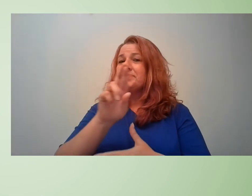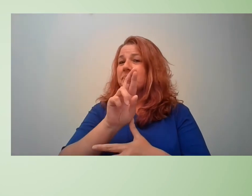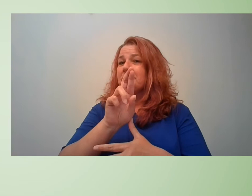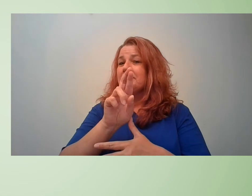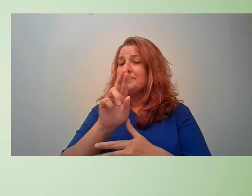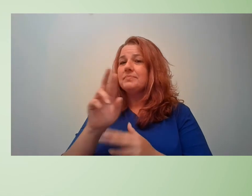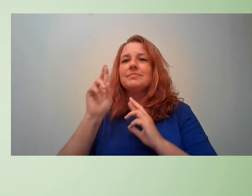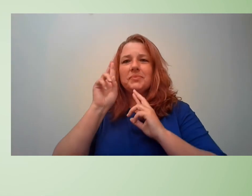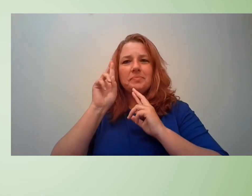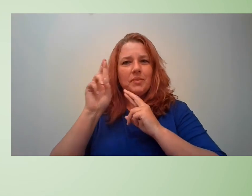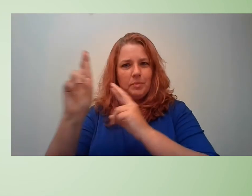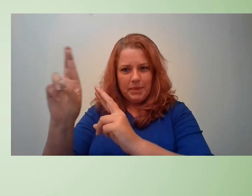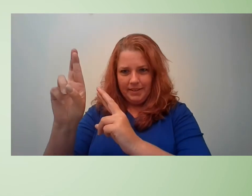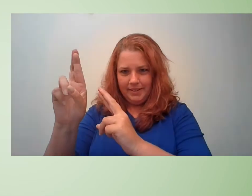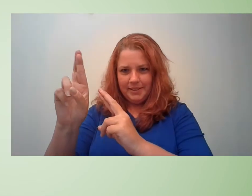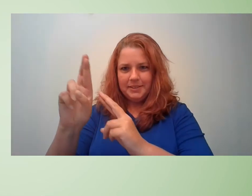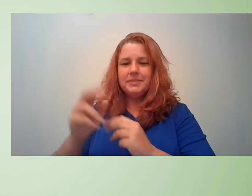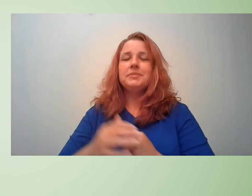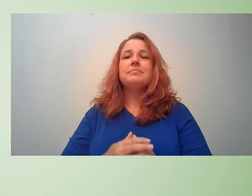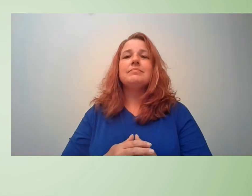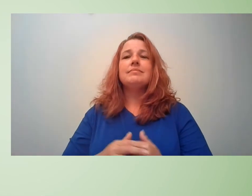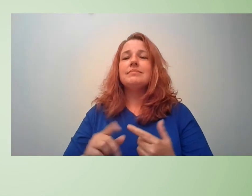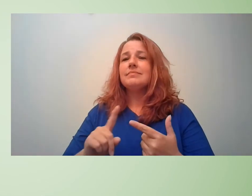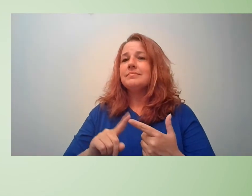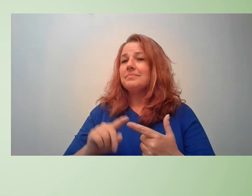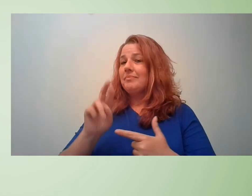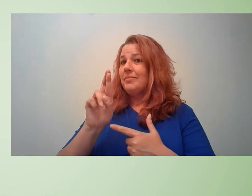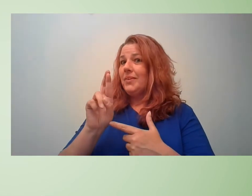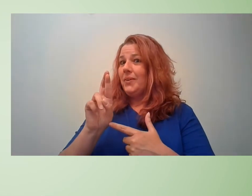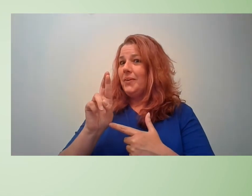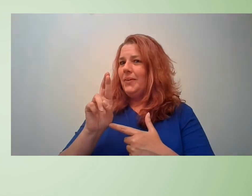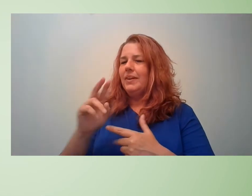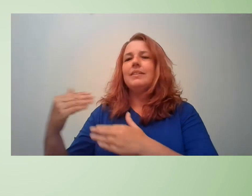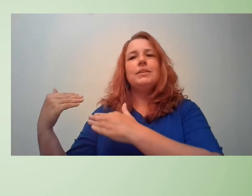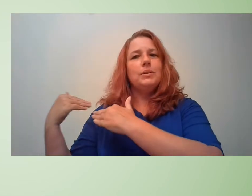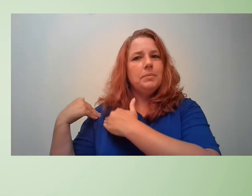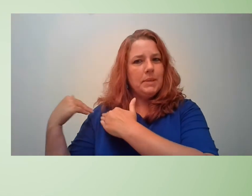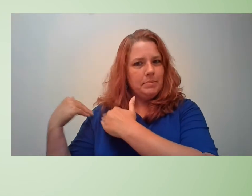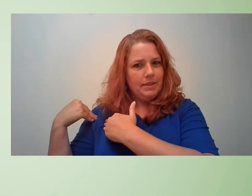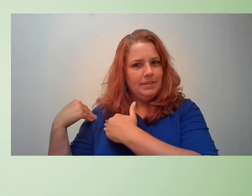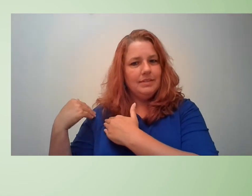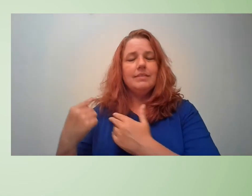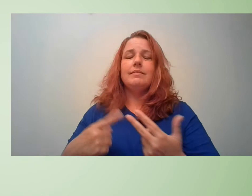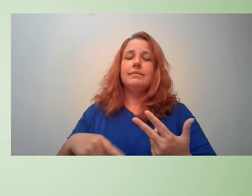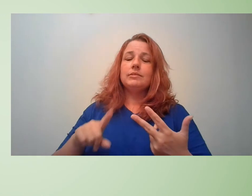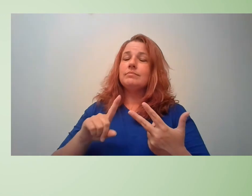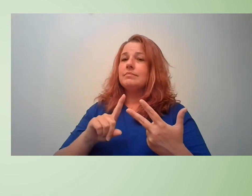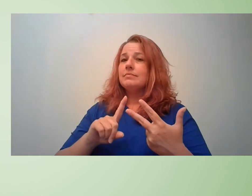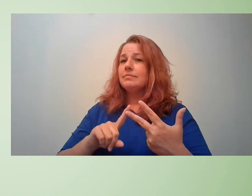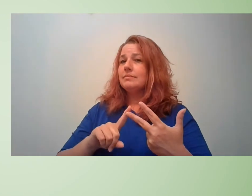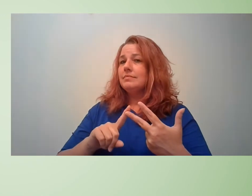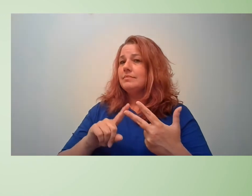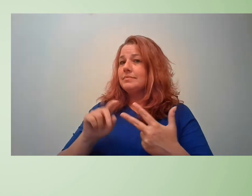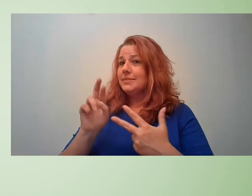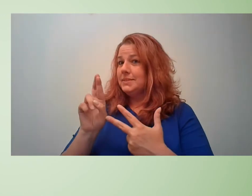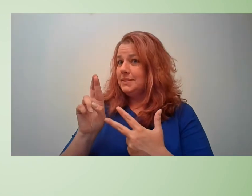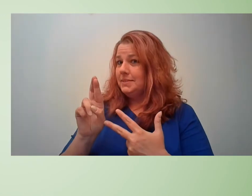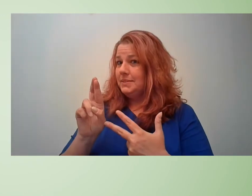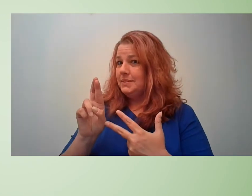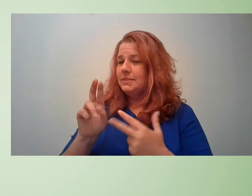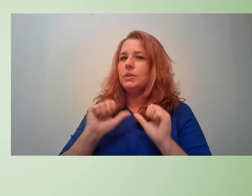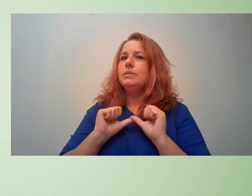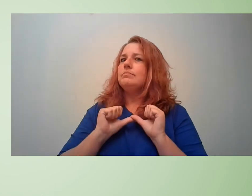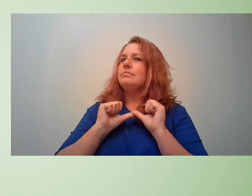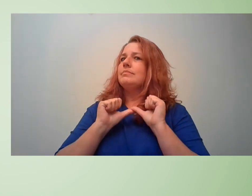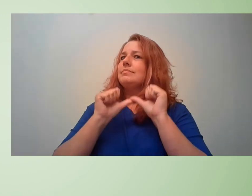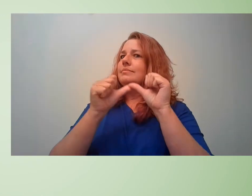resiliency. PBIS has 3 tiers or levels. Tier 1 is for all students. Students are taught